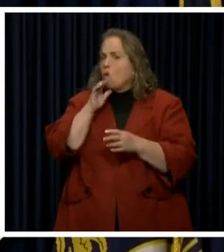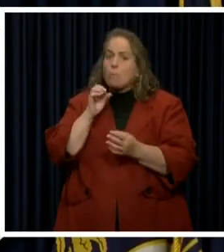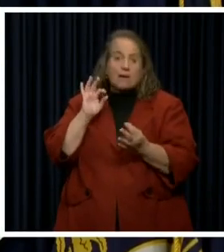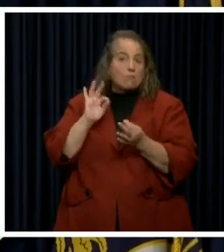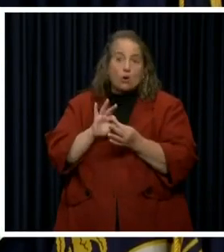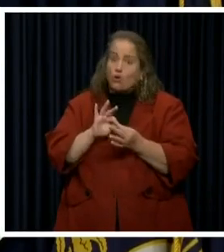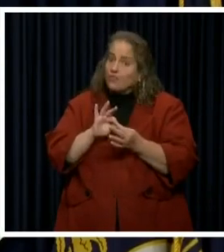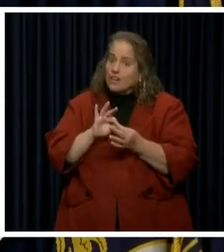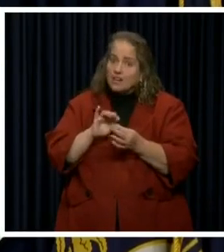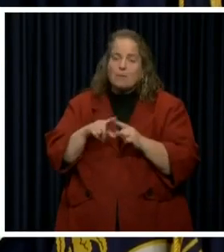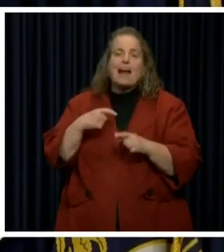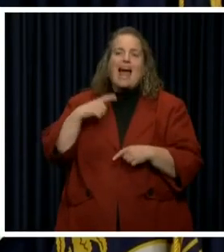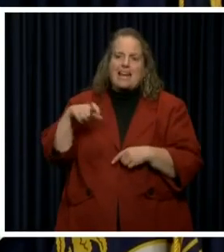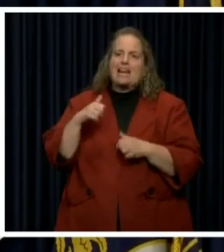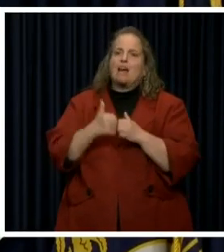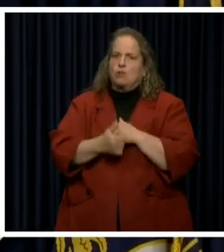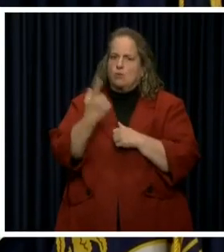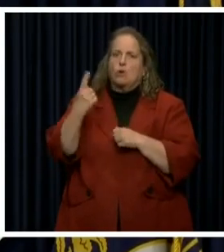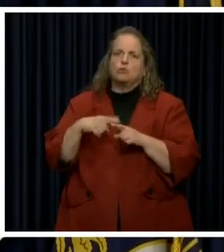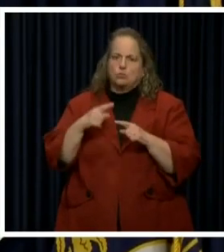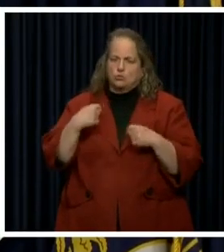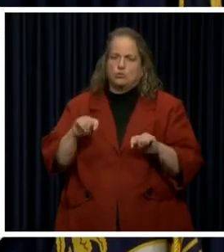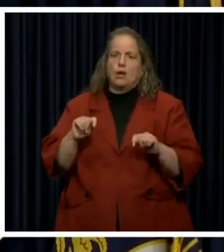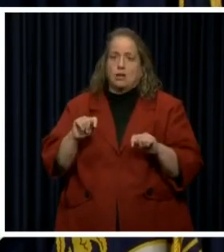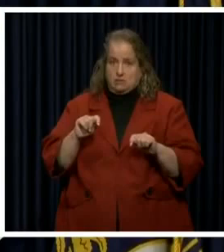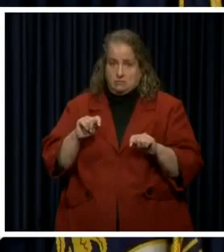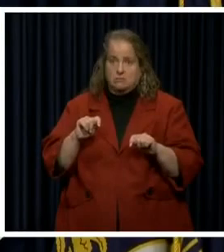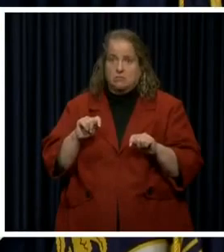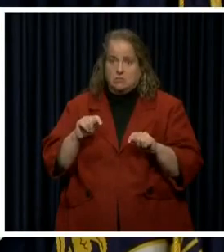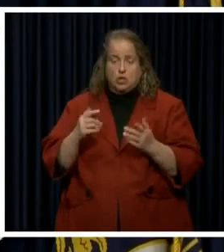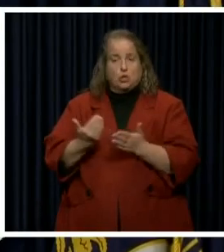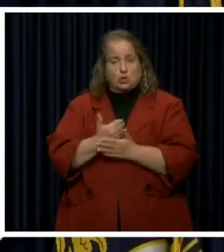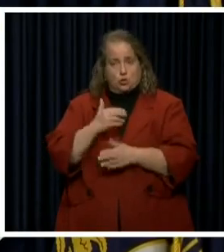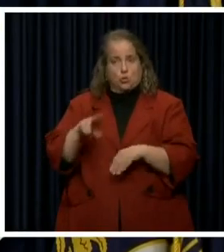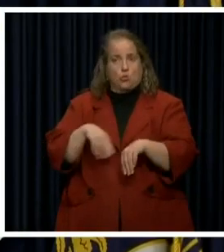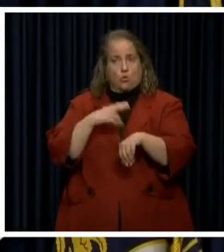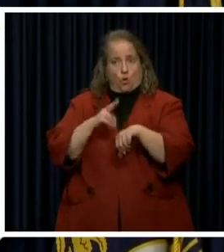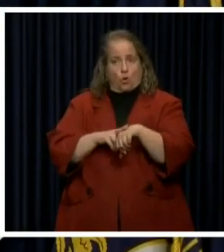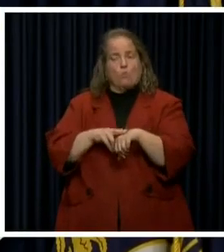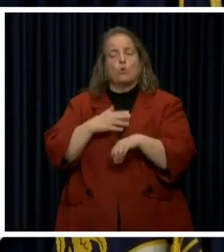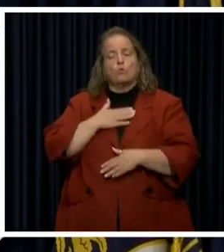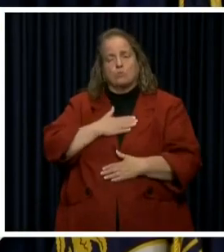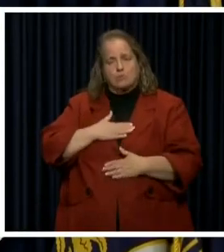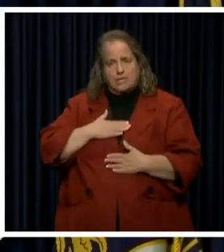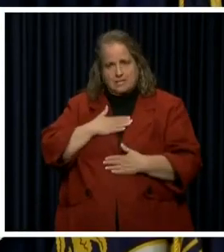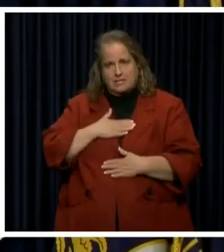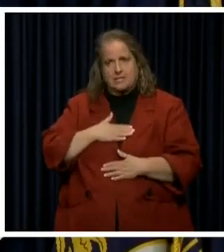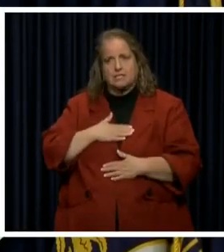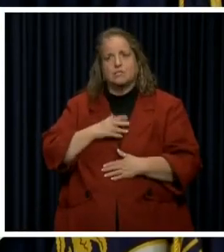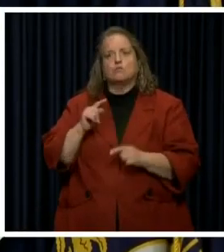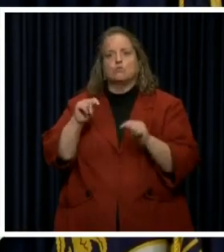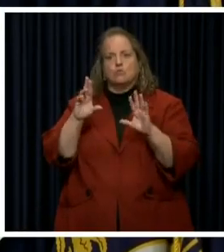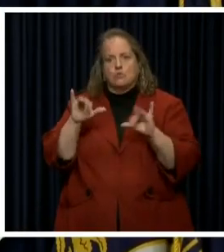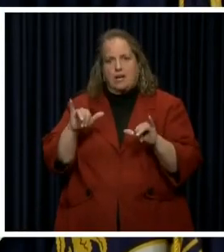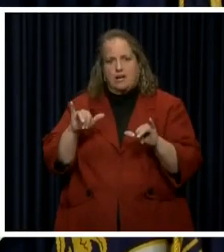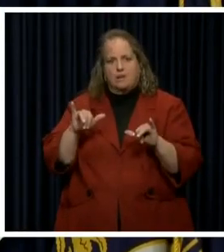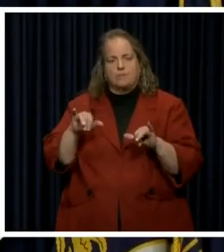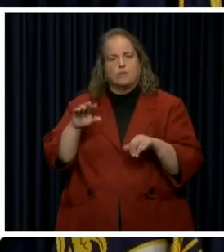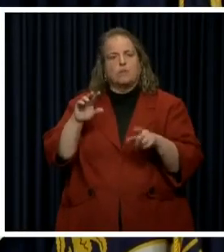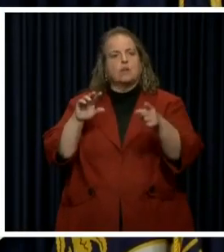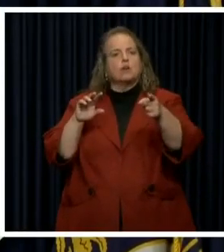perfect, but I do need everybody to try, right? In this new normal, I need you to try.